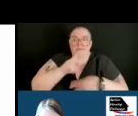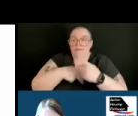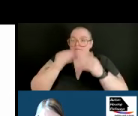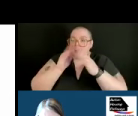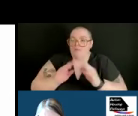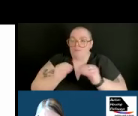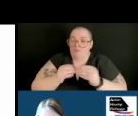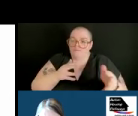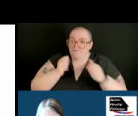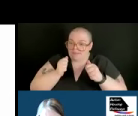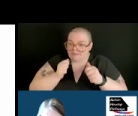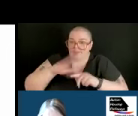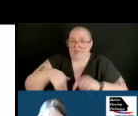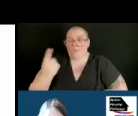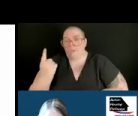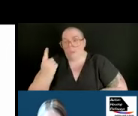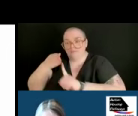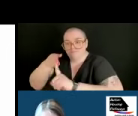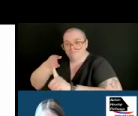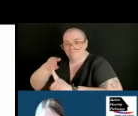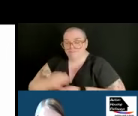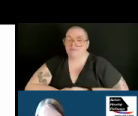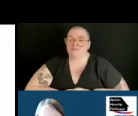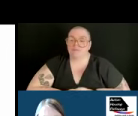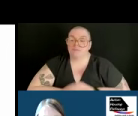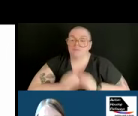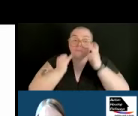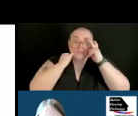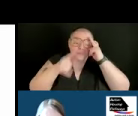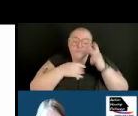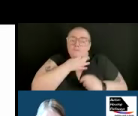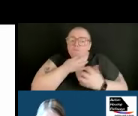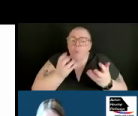Want to learn how to apply for these housing options? Go to